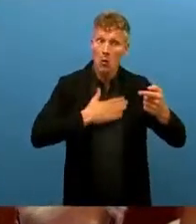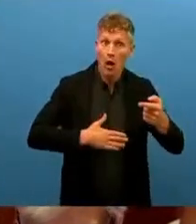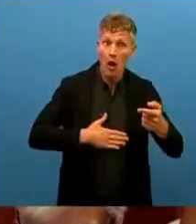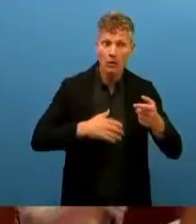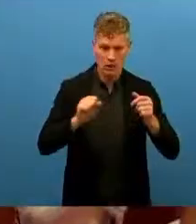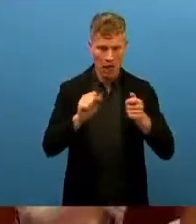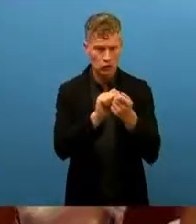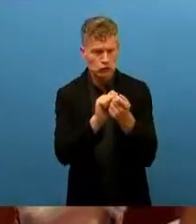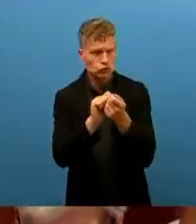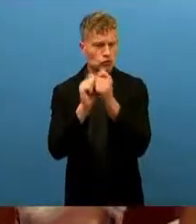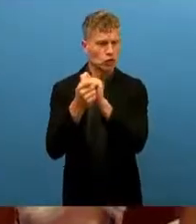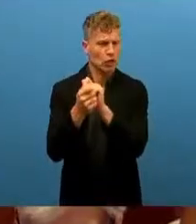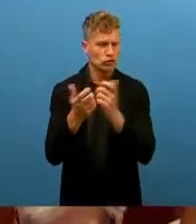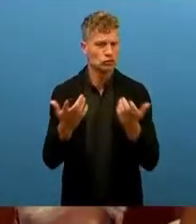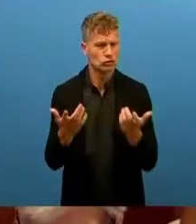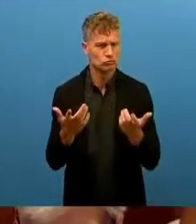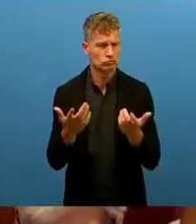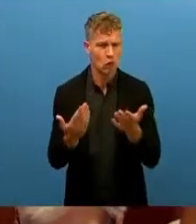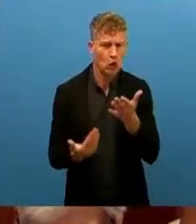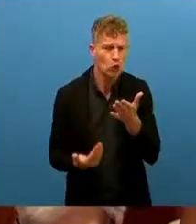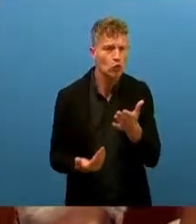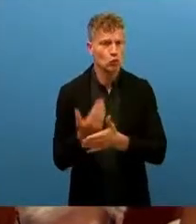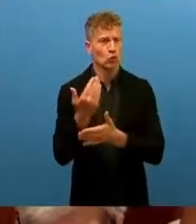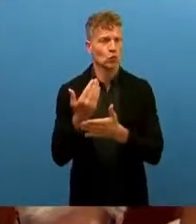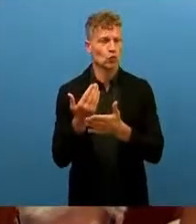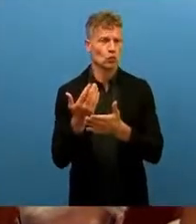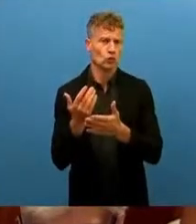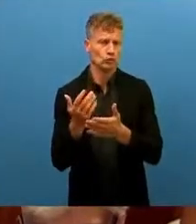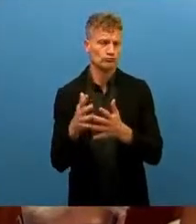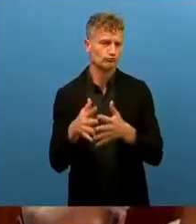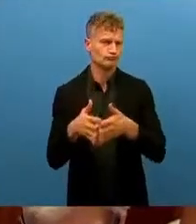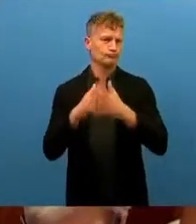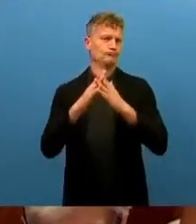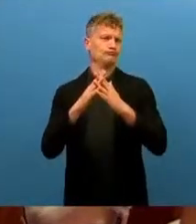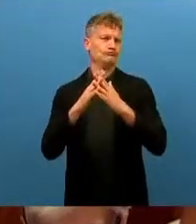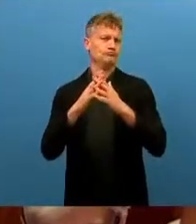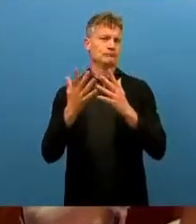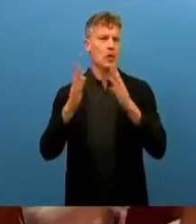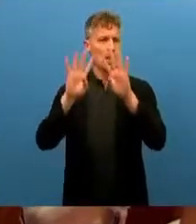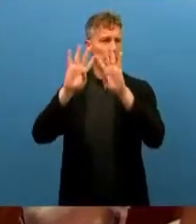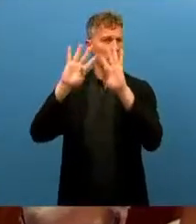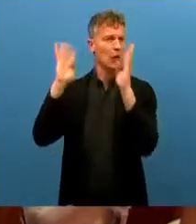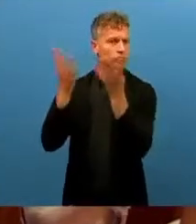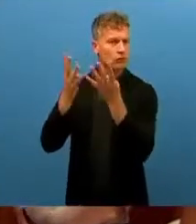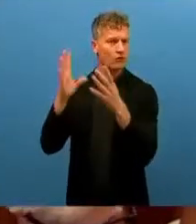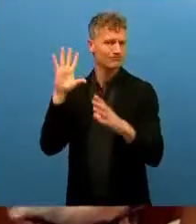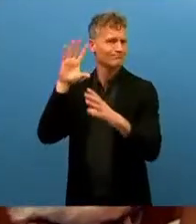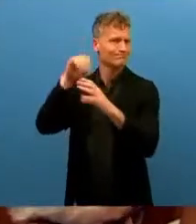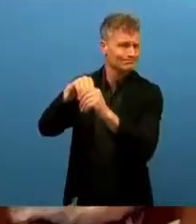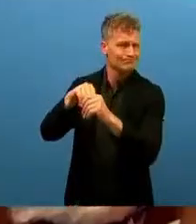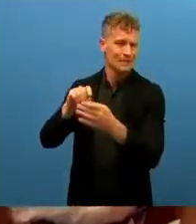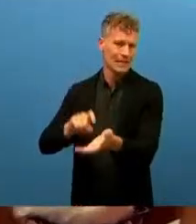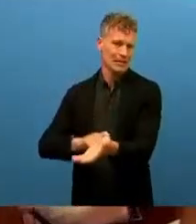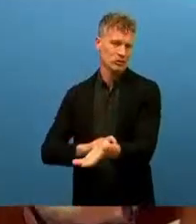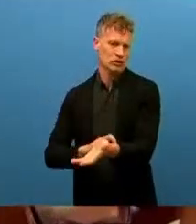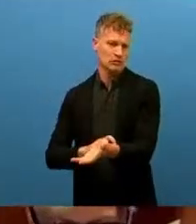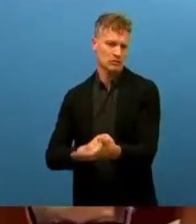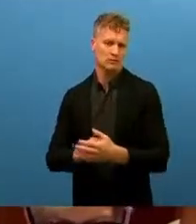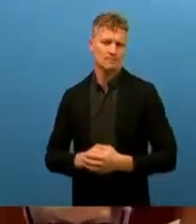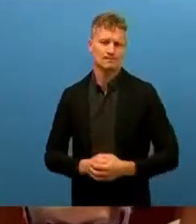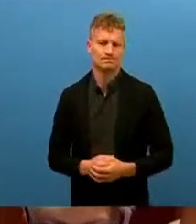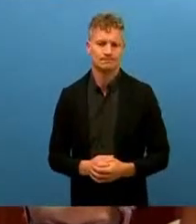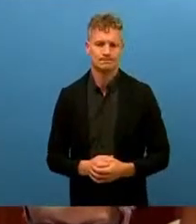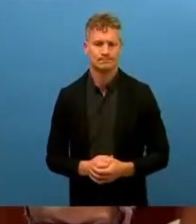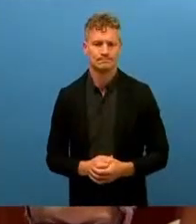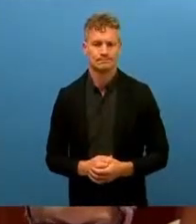indigenous peoples as partners in shaping human rights norms, not just as a subject of concern. The joint report,